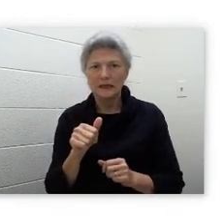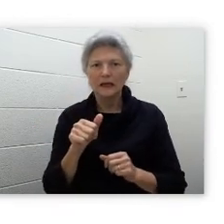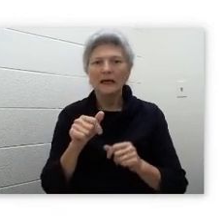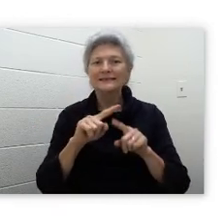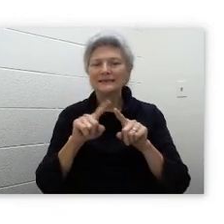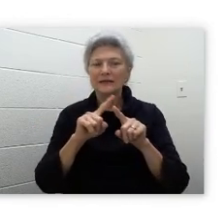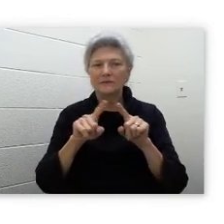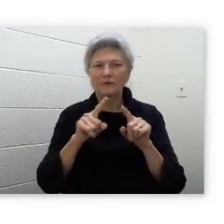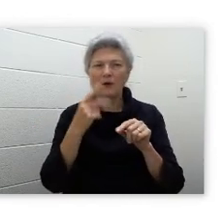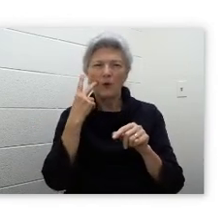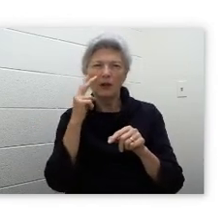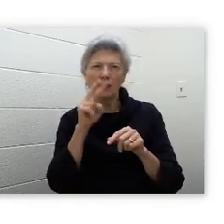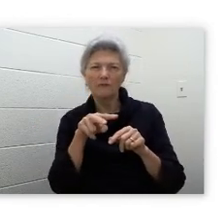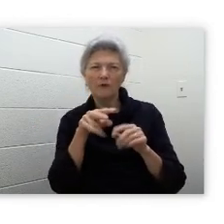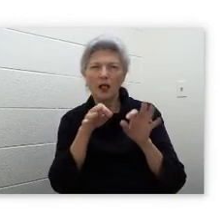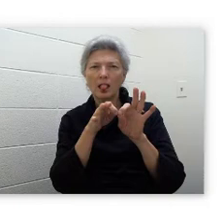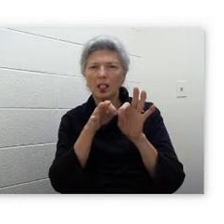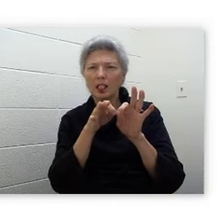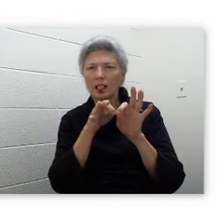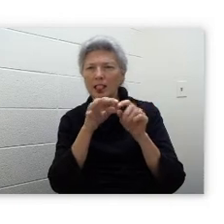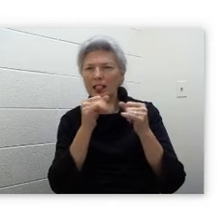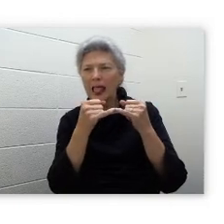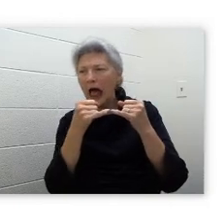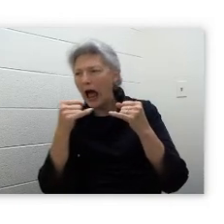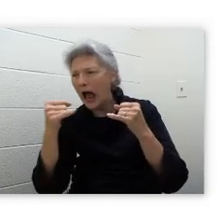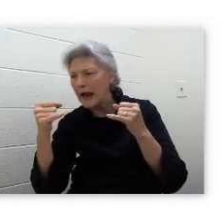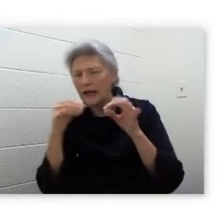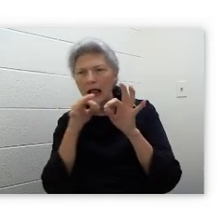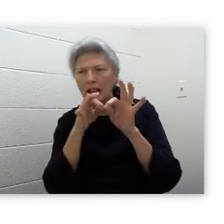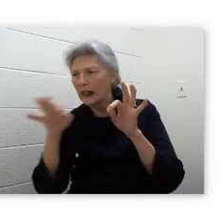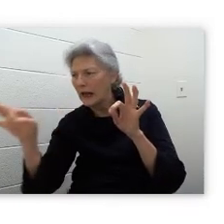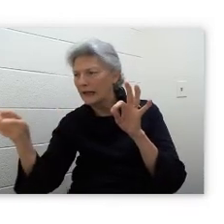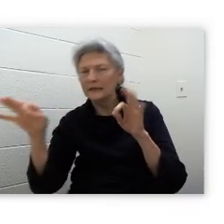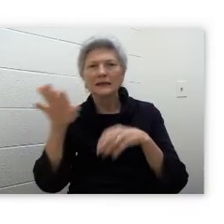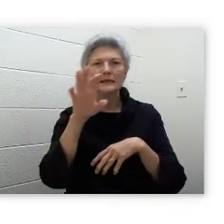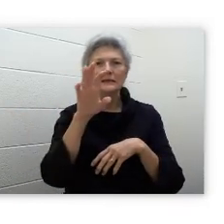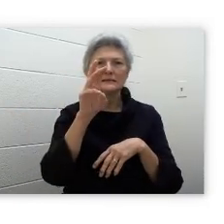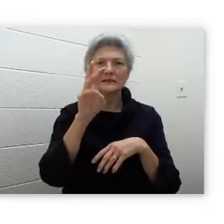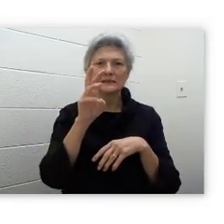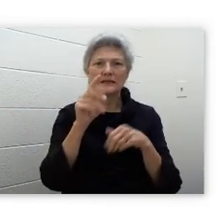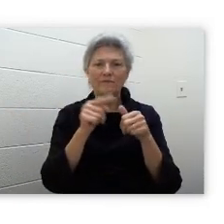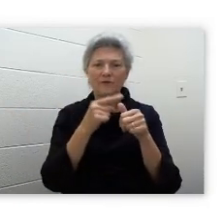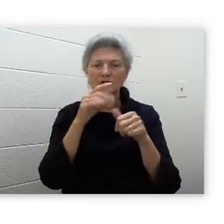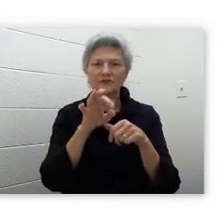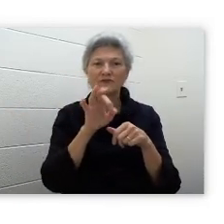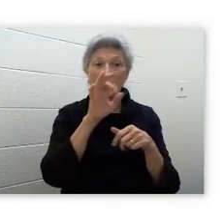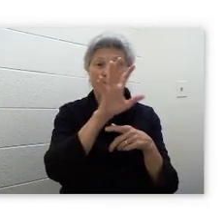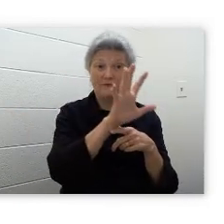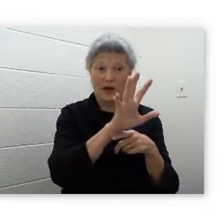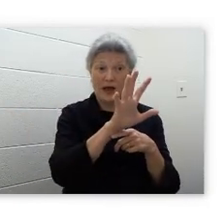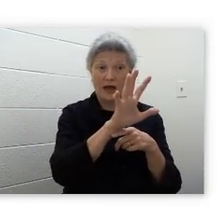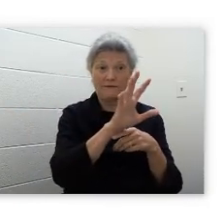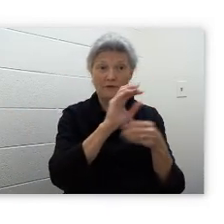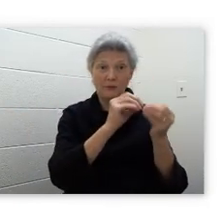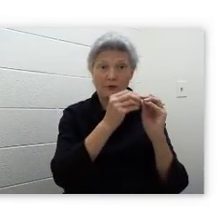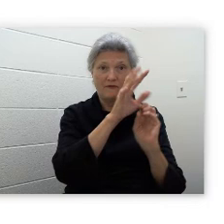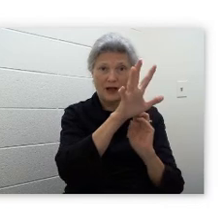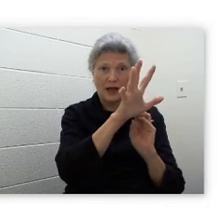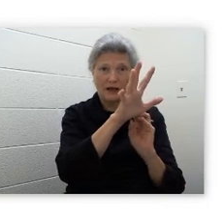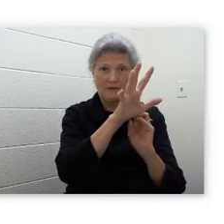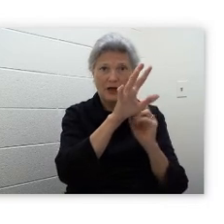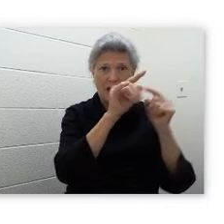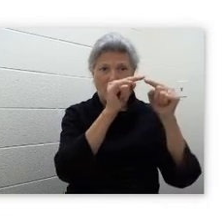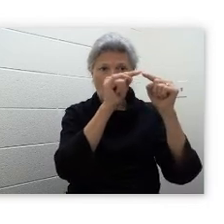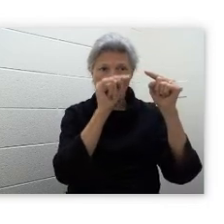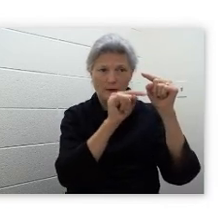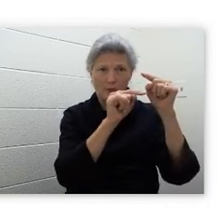if I want to look for line 6, I would first find the stanza 5 number. So I would look at the little 5 and then go